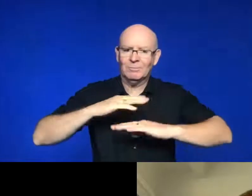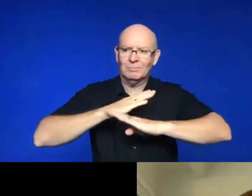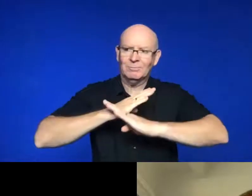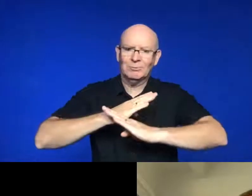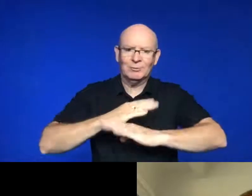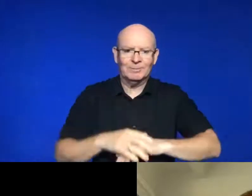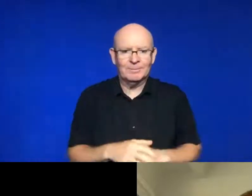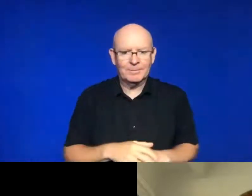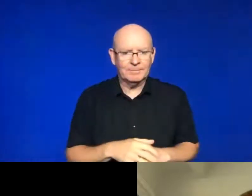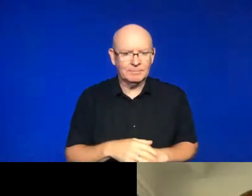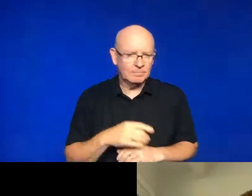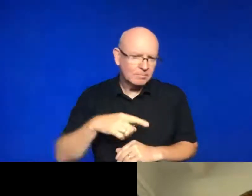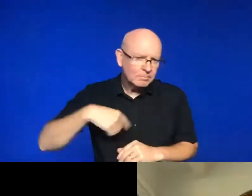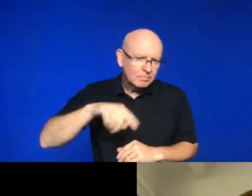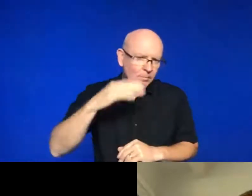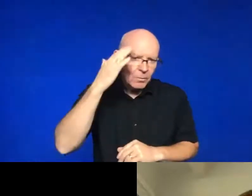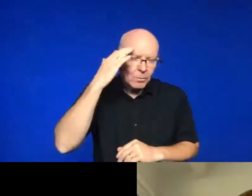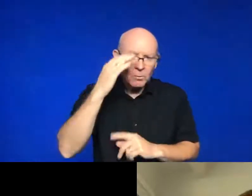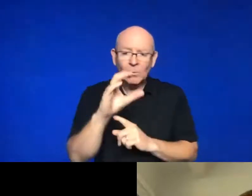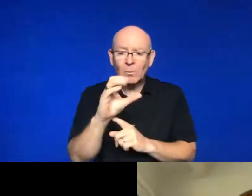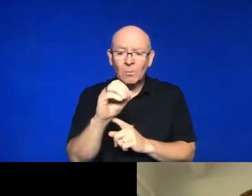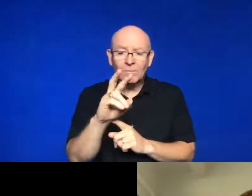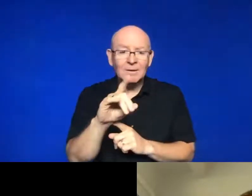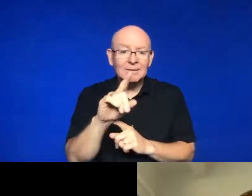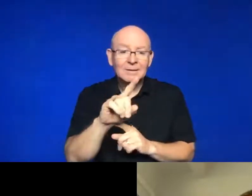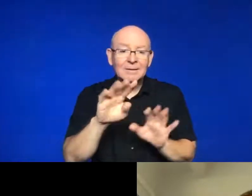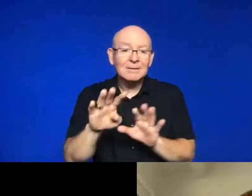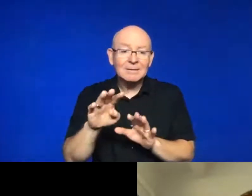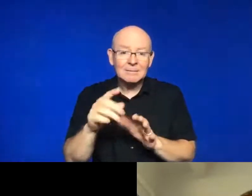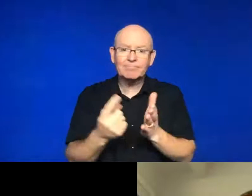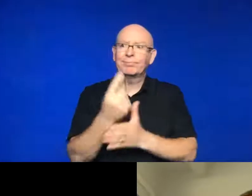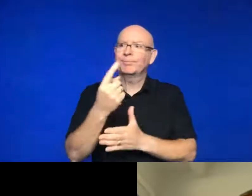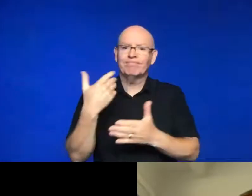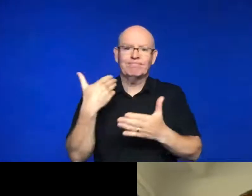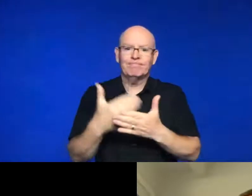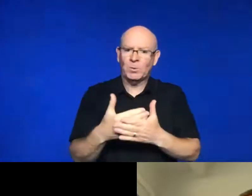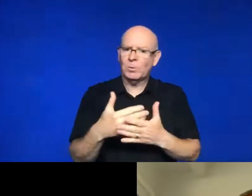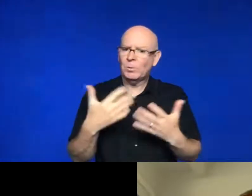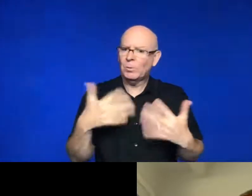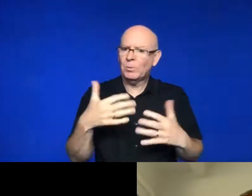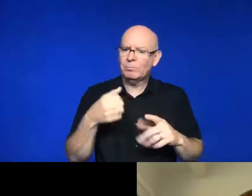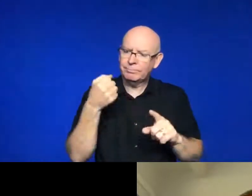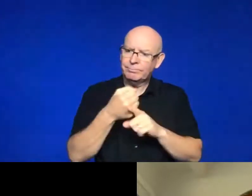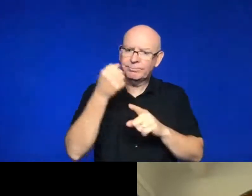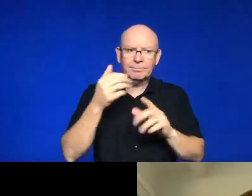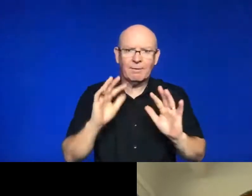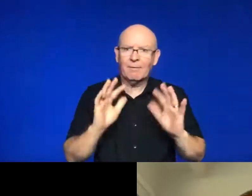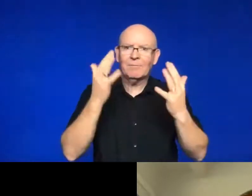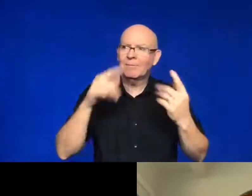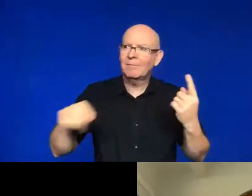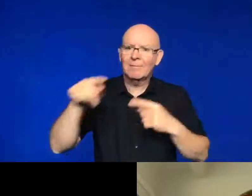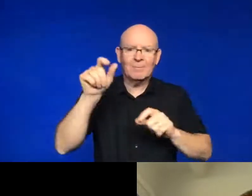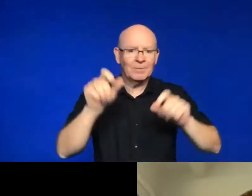impacted the life of people with disabilities living around the world, and with particular